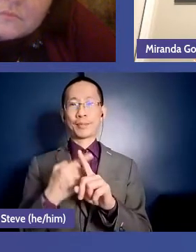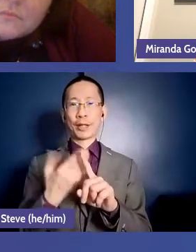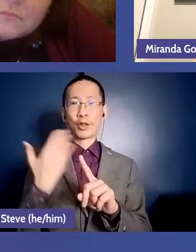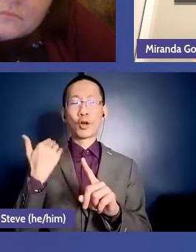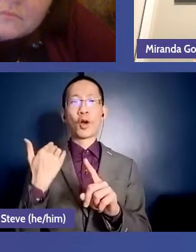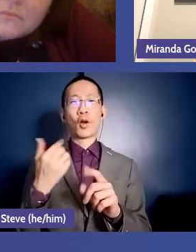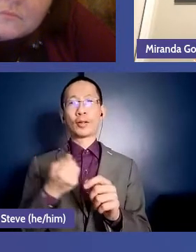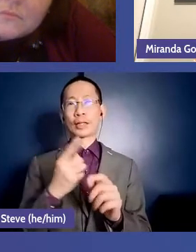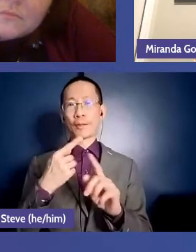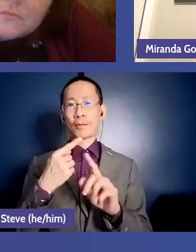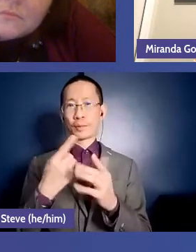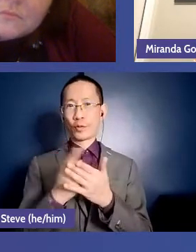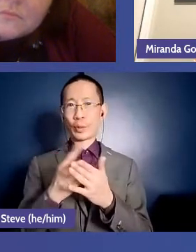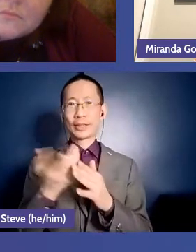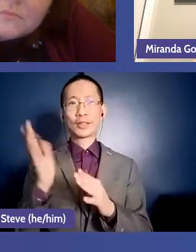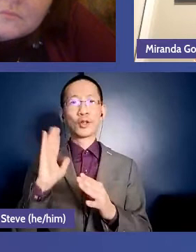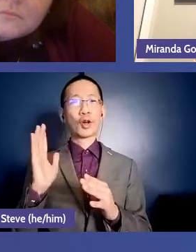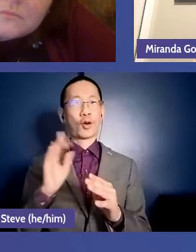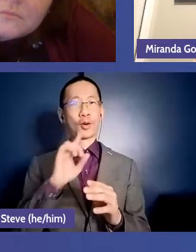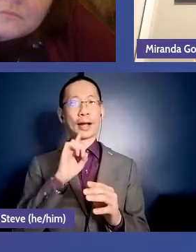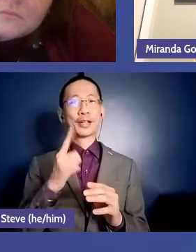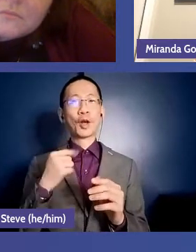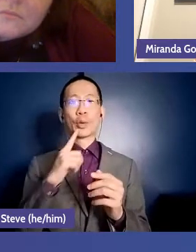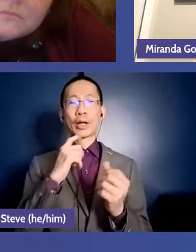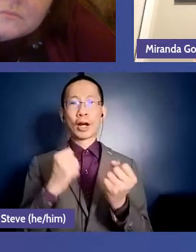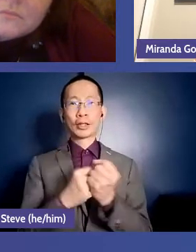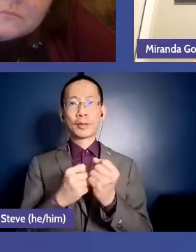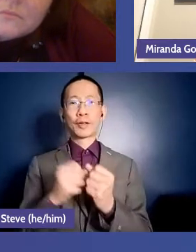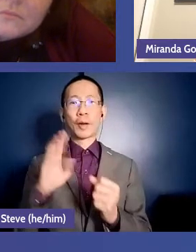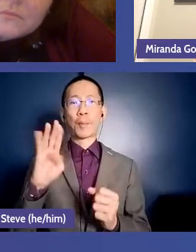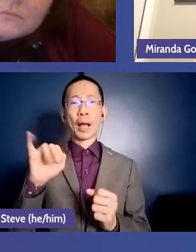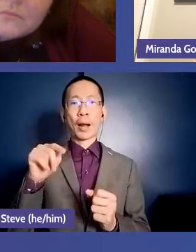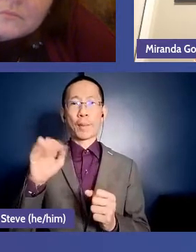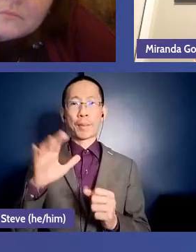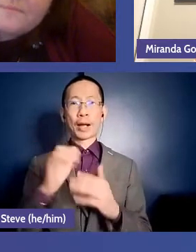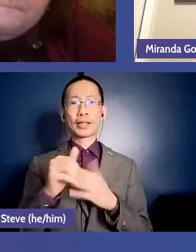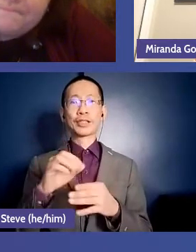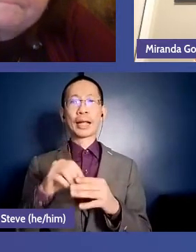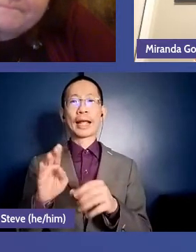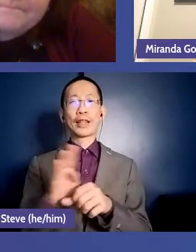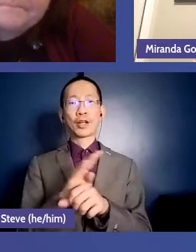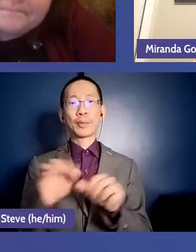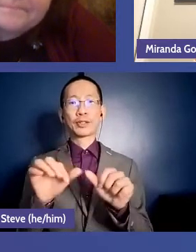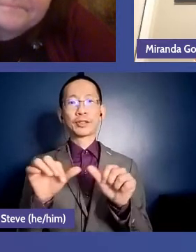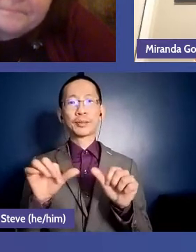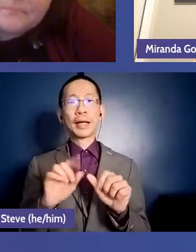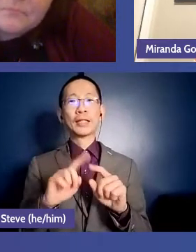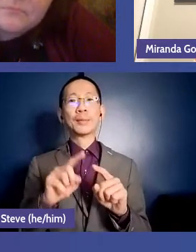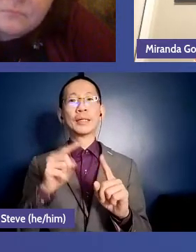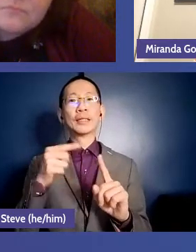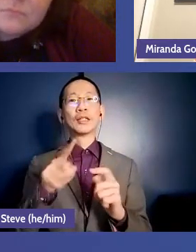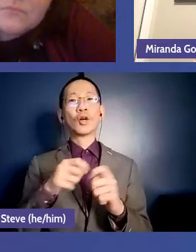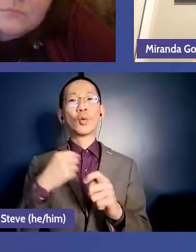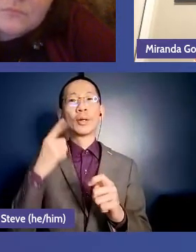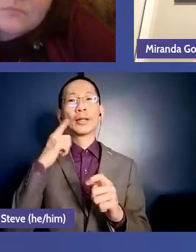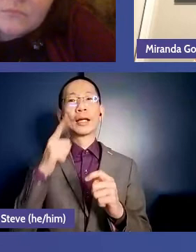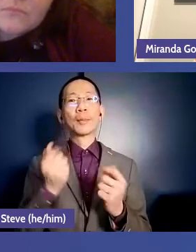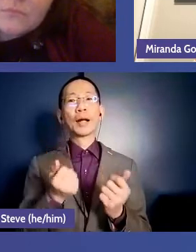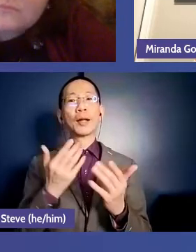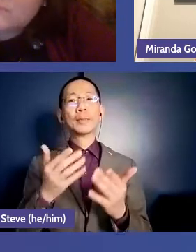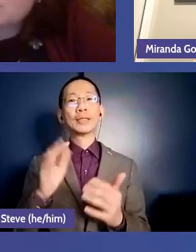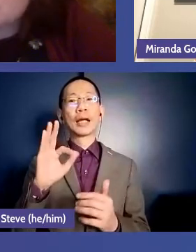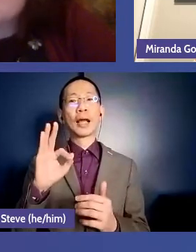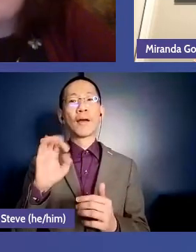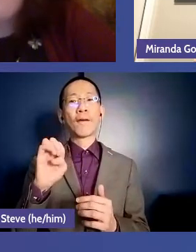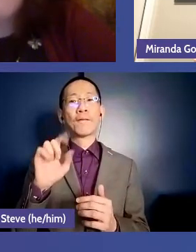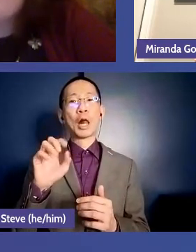and we are supportive of BIPOC leadership within the commercial space, but specifically we're looking at administering fellowships